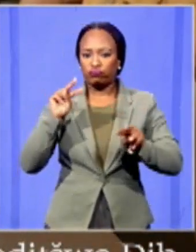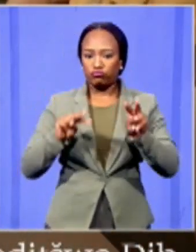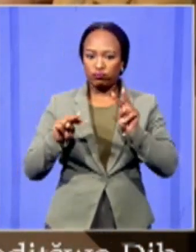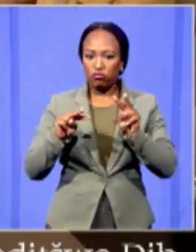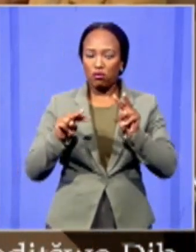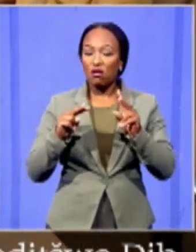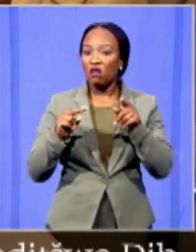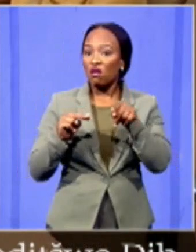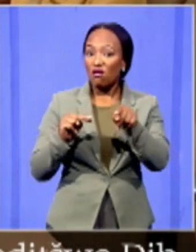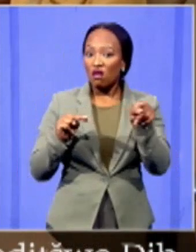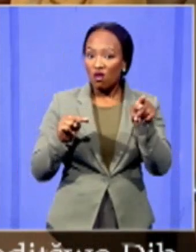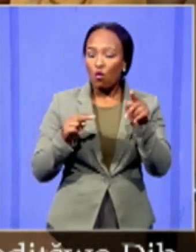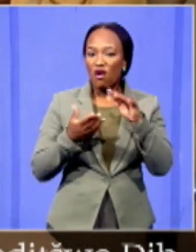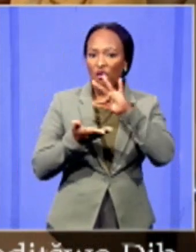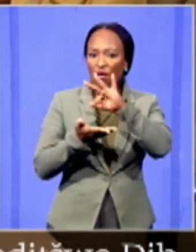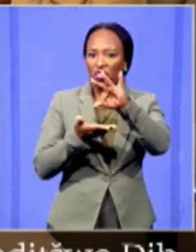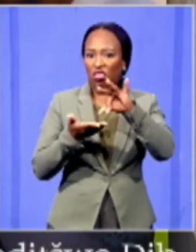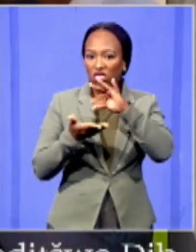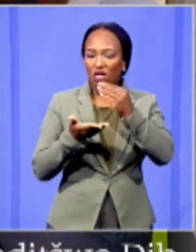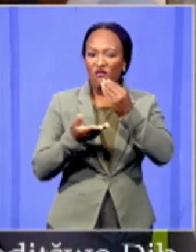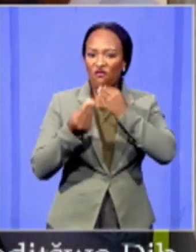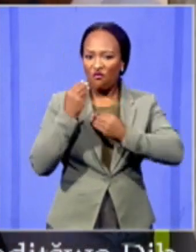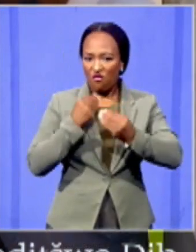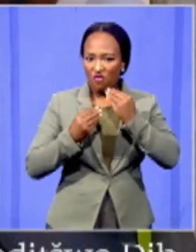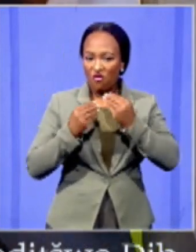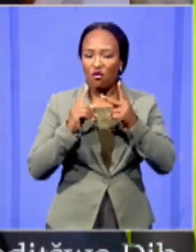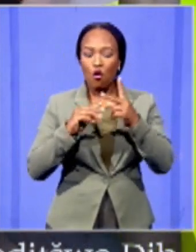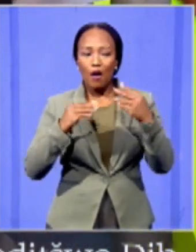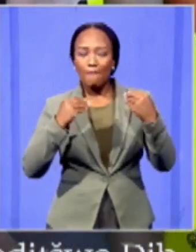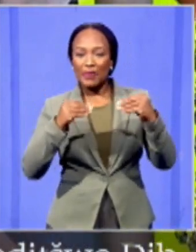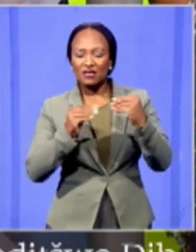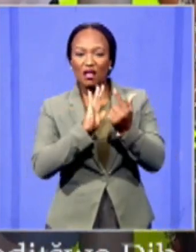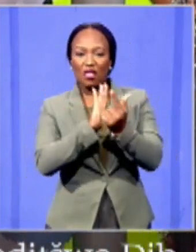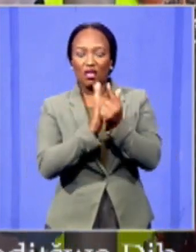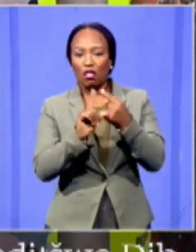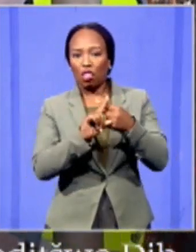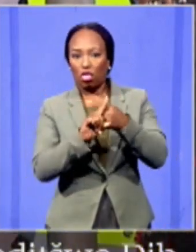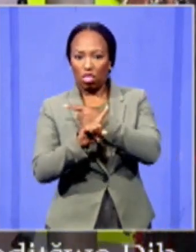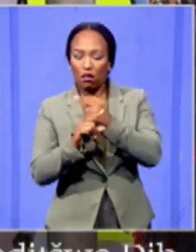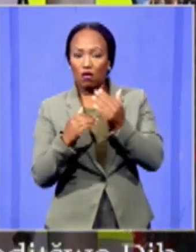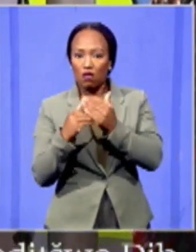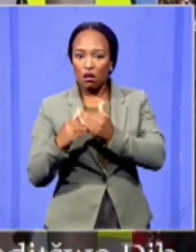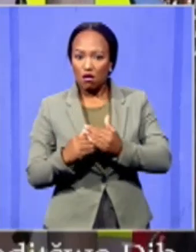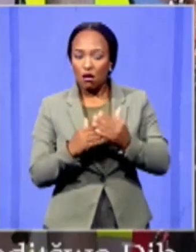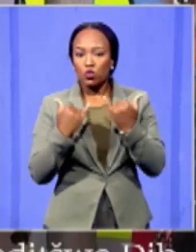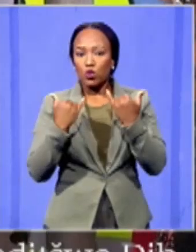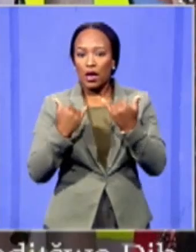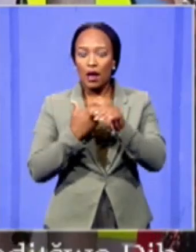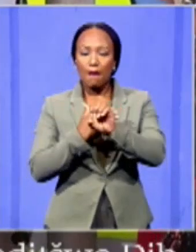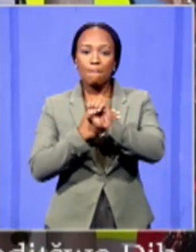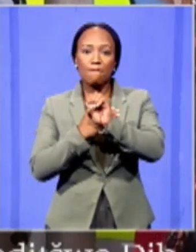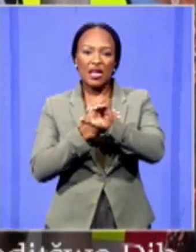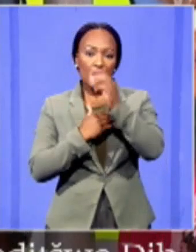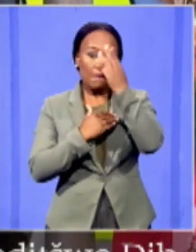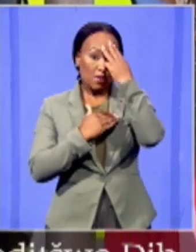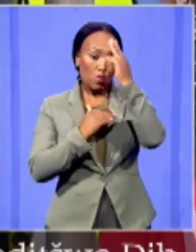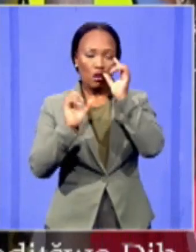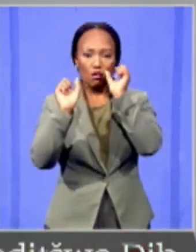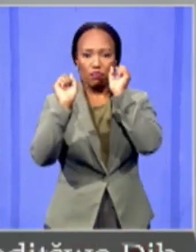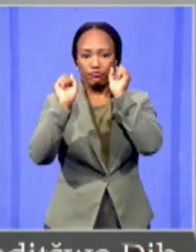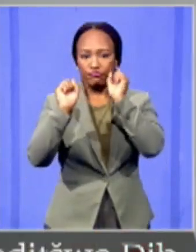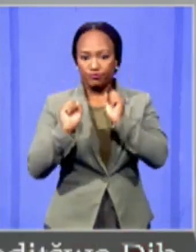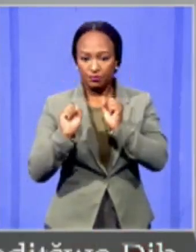malwetši ao a hlolago ke mpholo ka dijong le dikgwebo tšeo di sego molaong ba be ba bolela le babegaditaba ka Pretoria